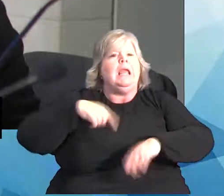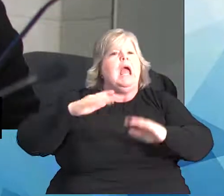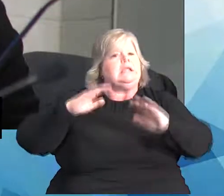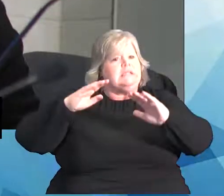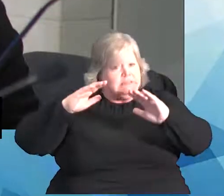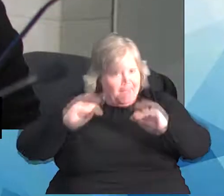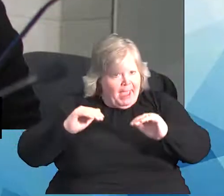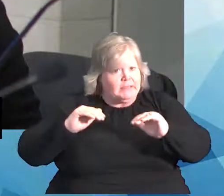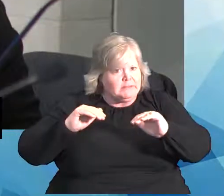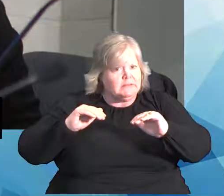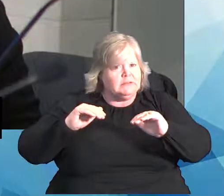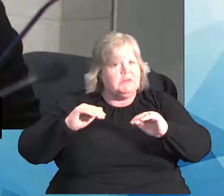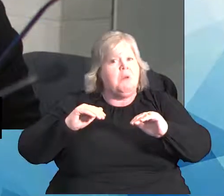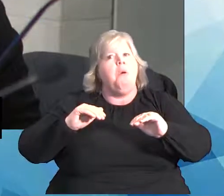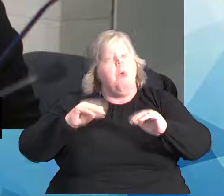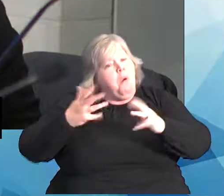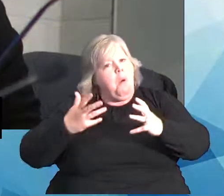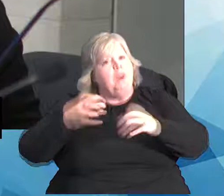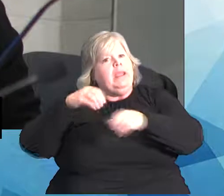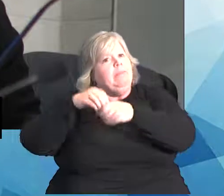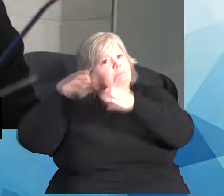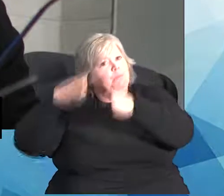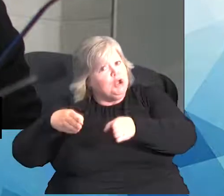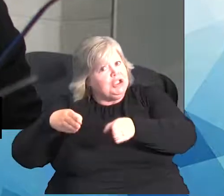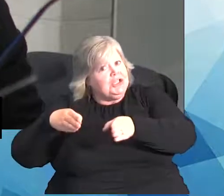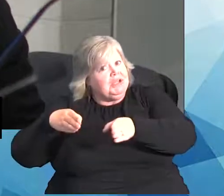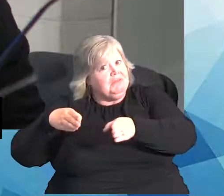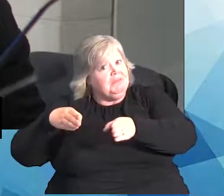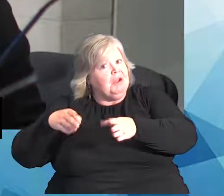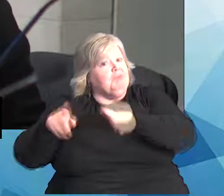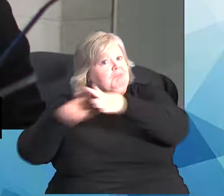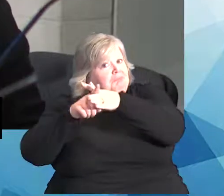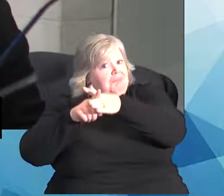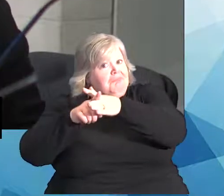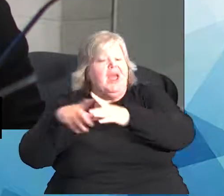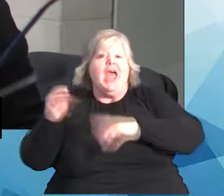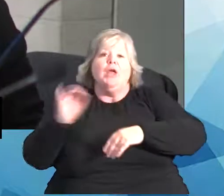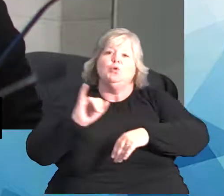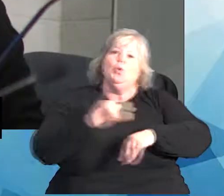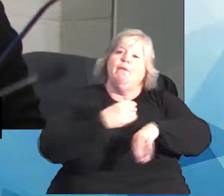some percentage of in-person attendance that would be expected.